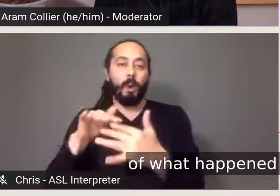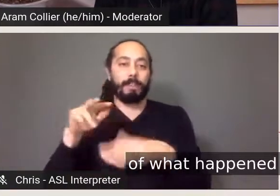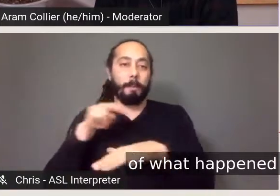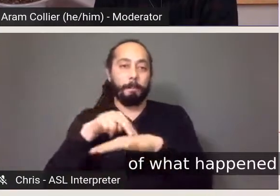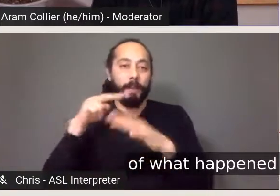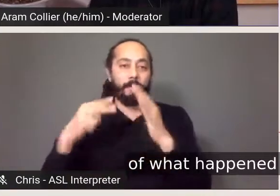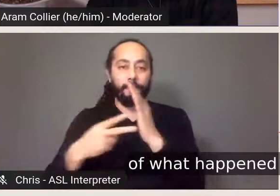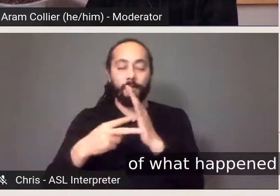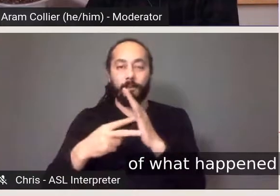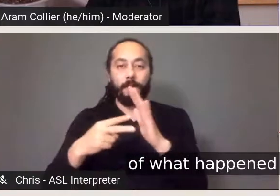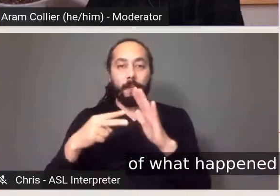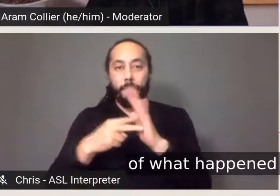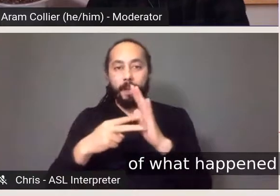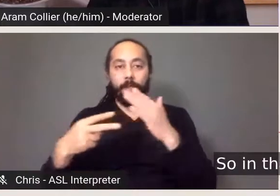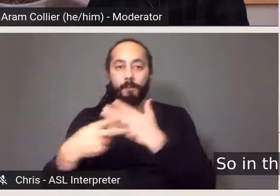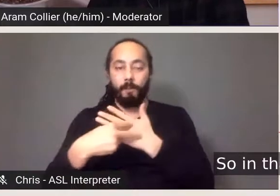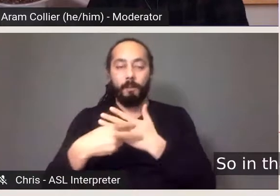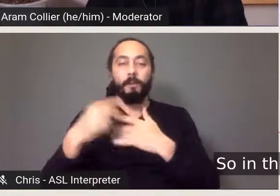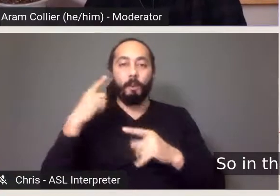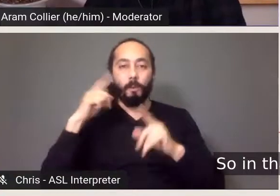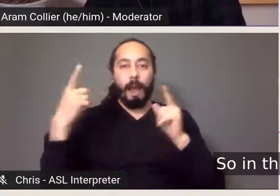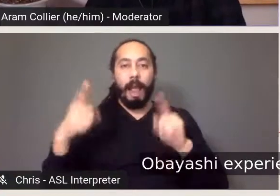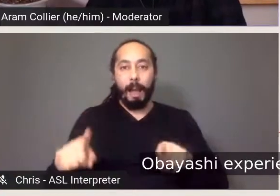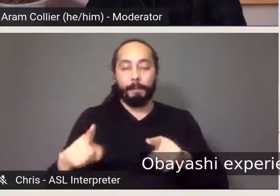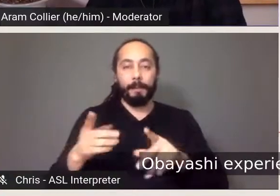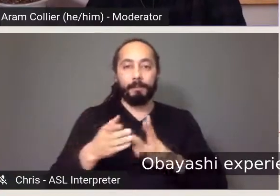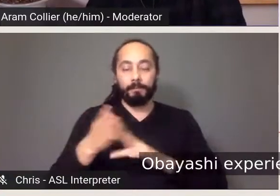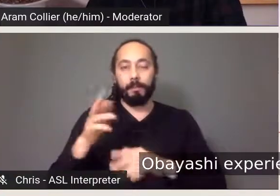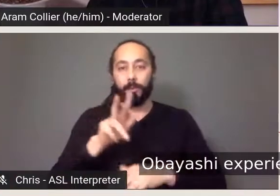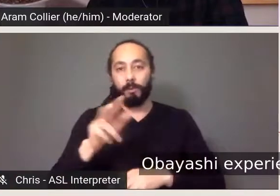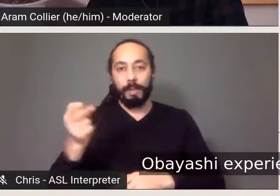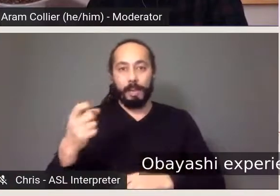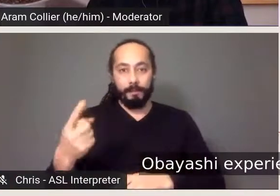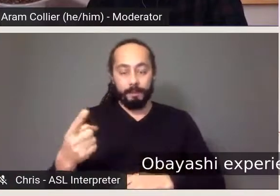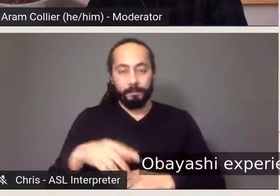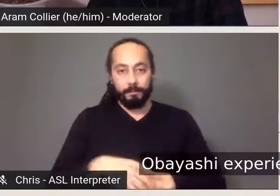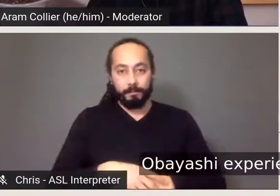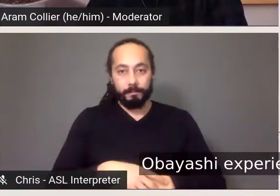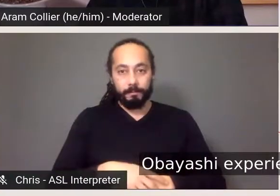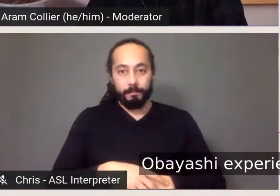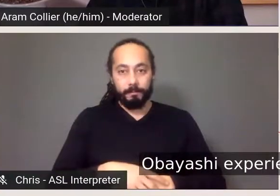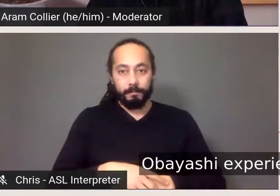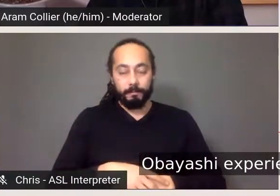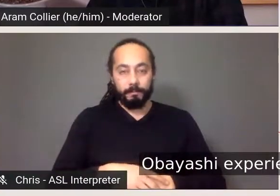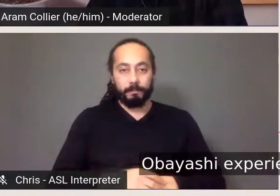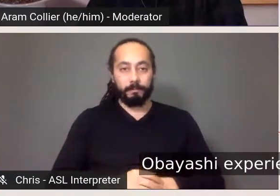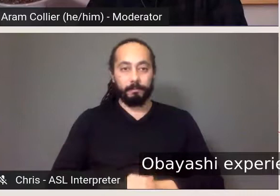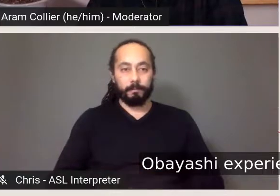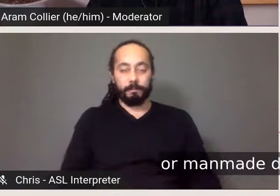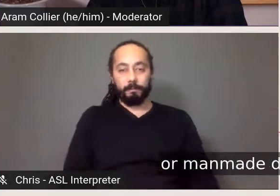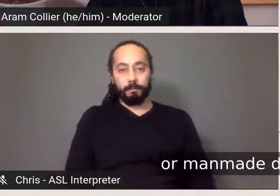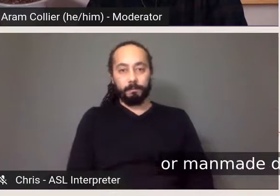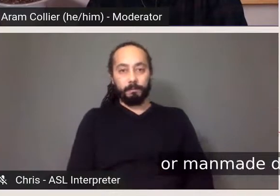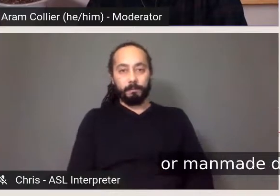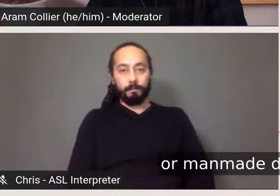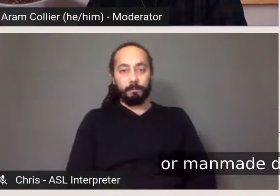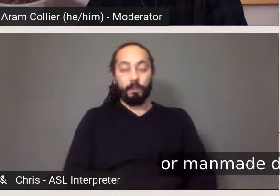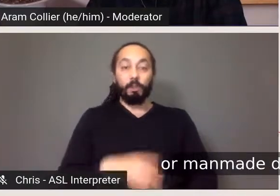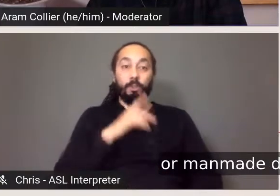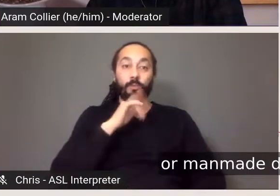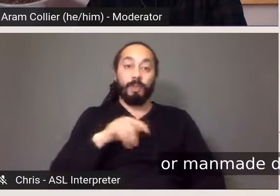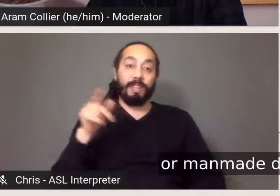after 3/11. So in that sense, Obayashi experienced the disaster or